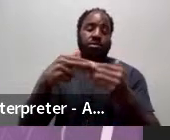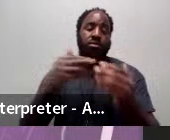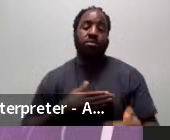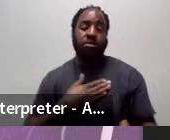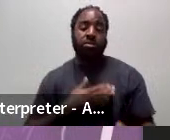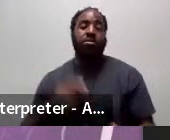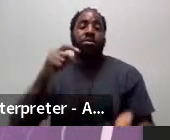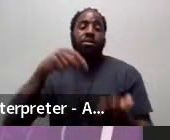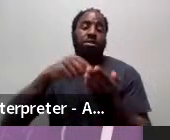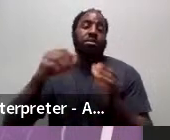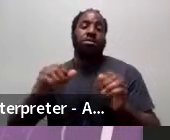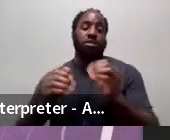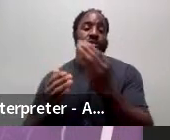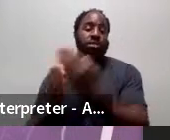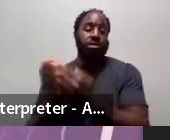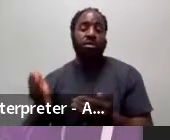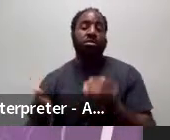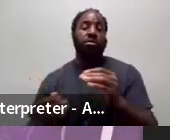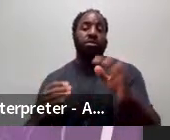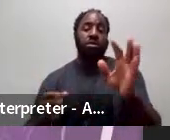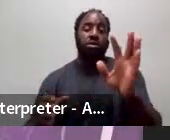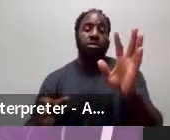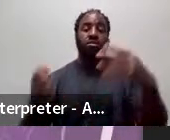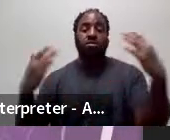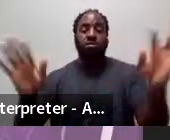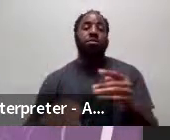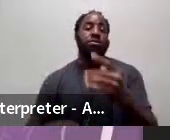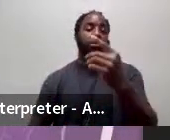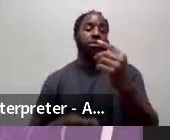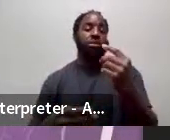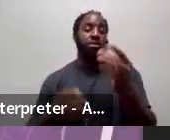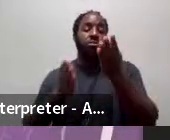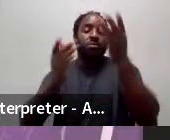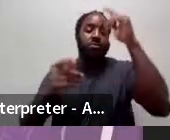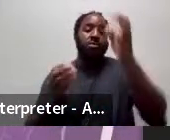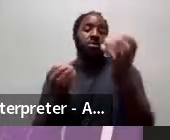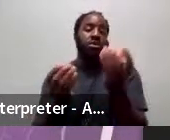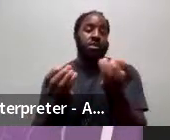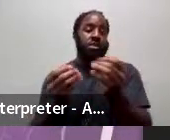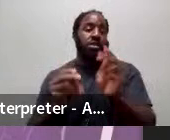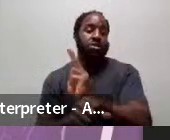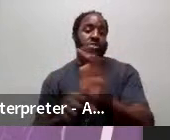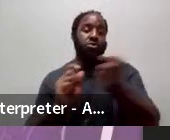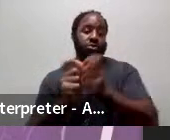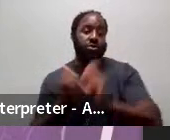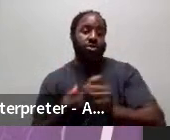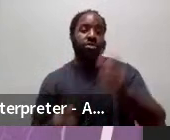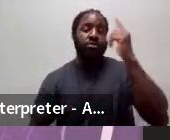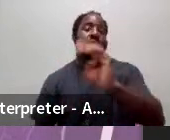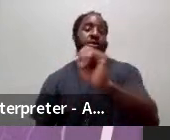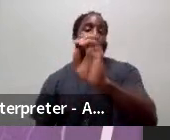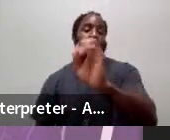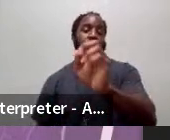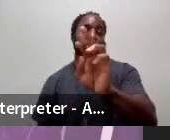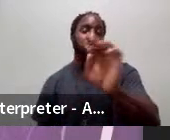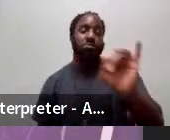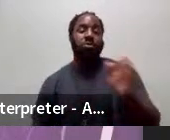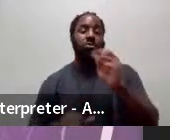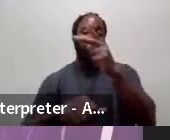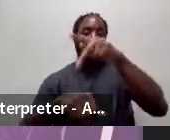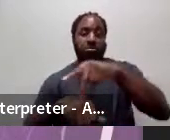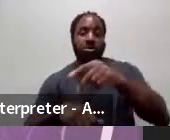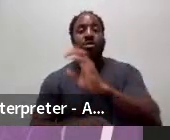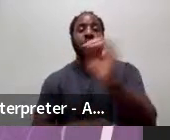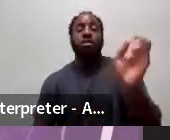This section concludes the overview of proposed land use change for both the Morris Park Station area and the Parkchester Van Ness Station area